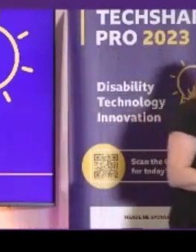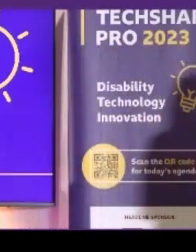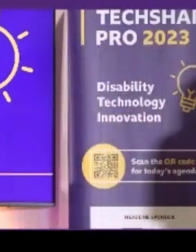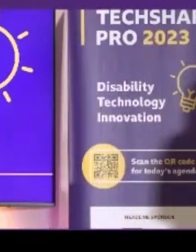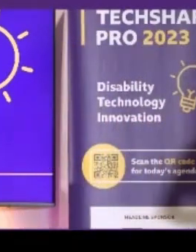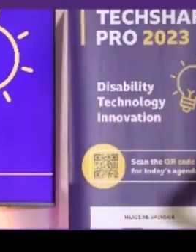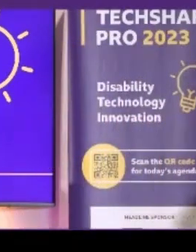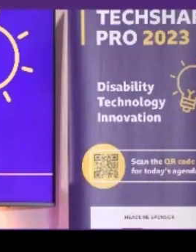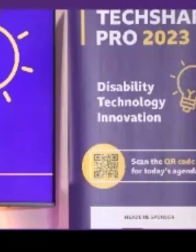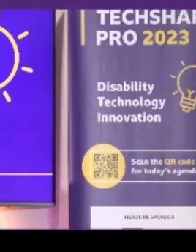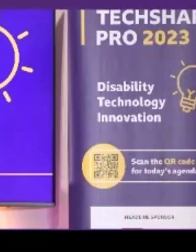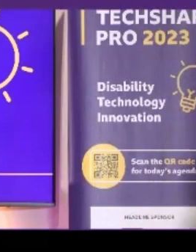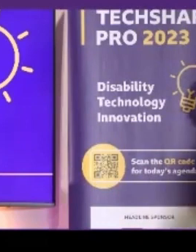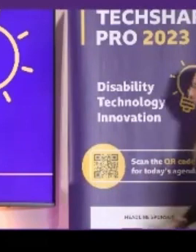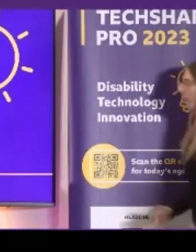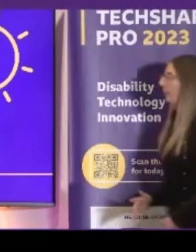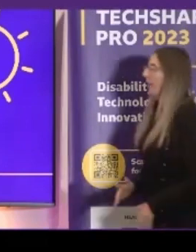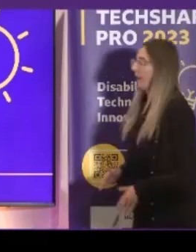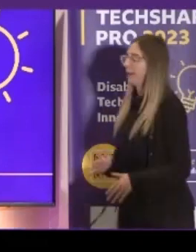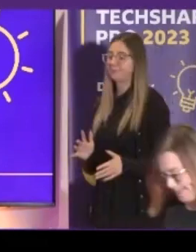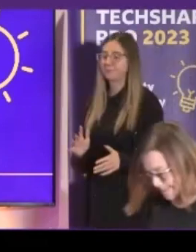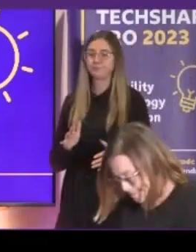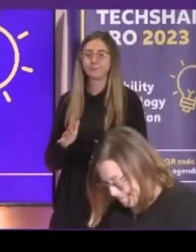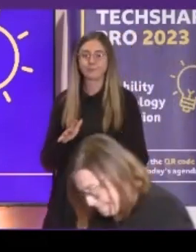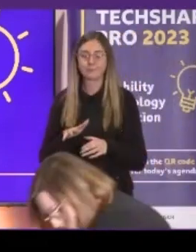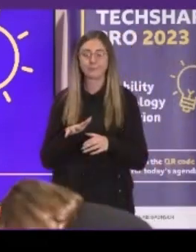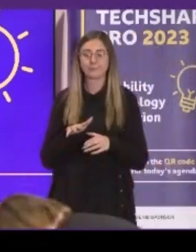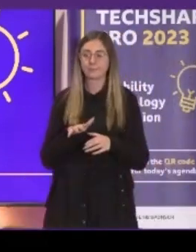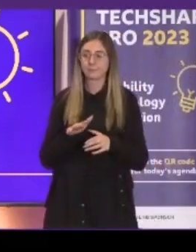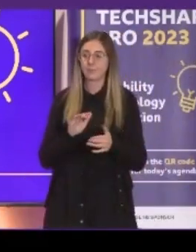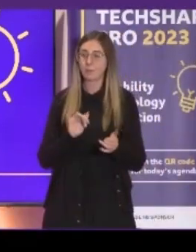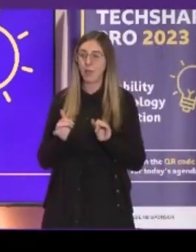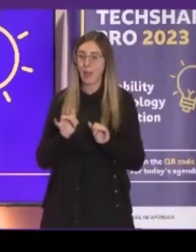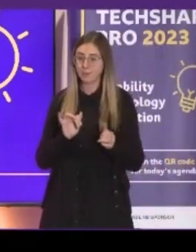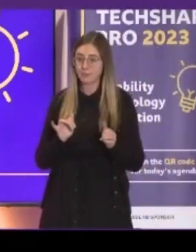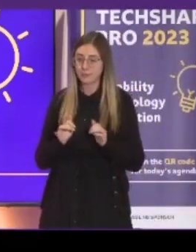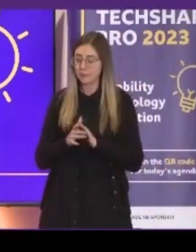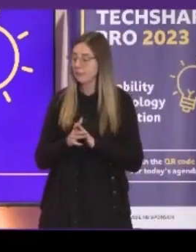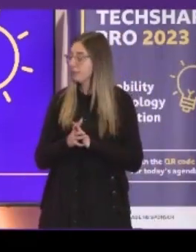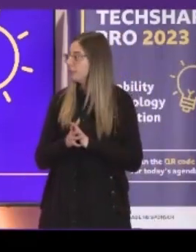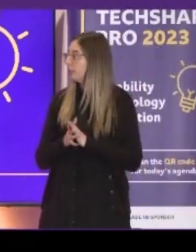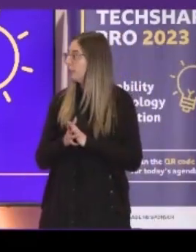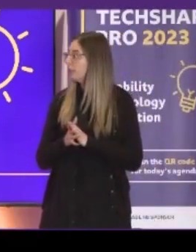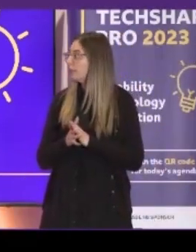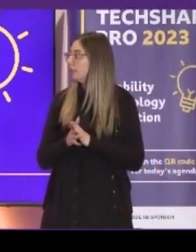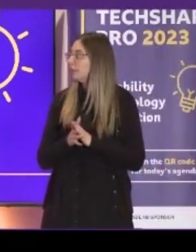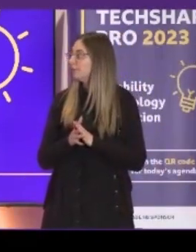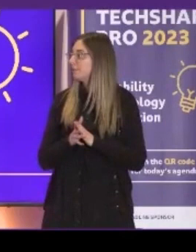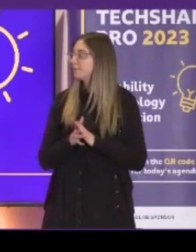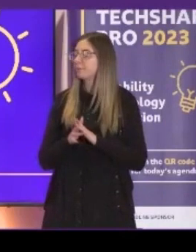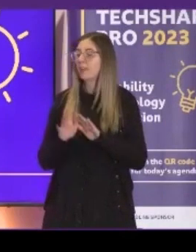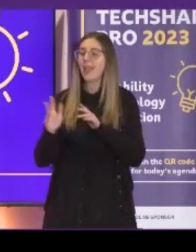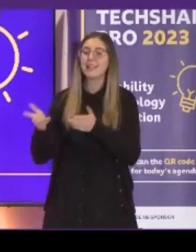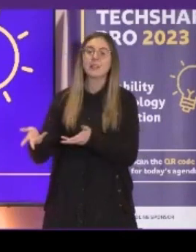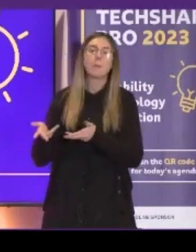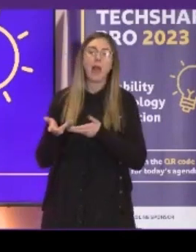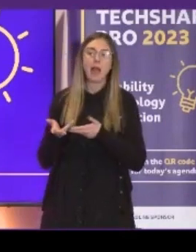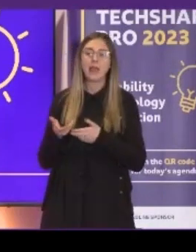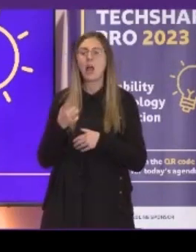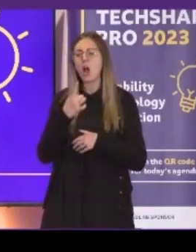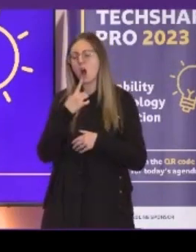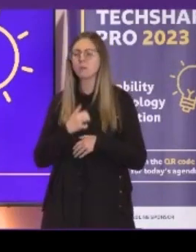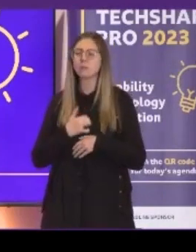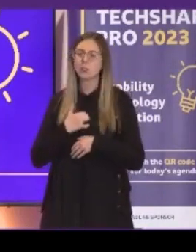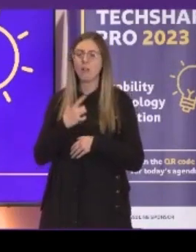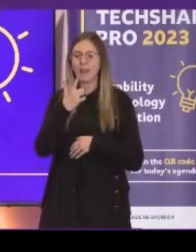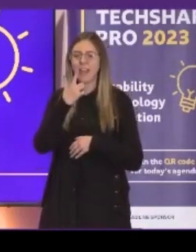So we've had occasions where businesses, or where they've experienced, suppliers will say they can't update